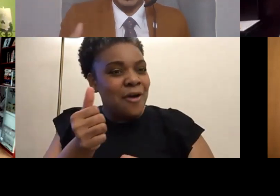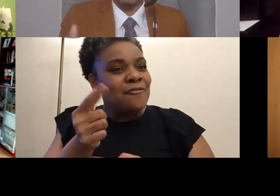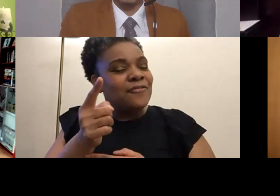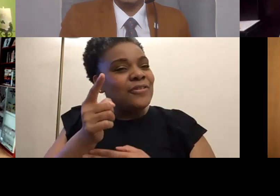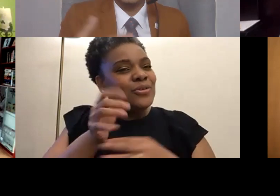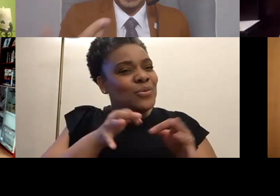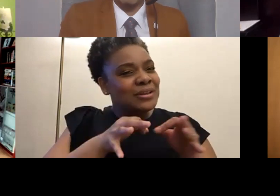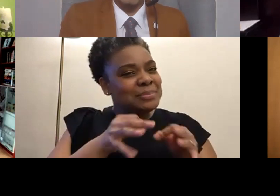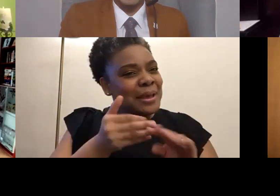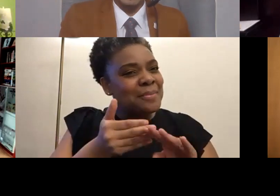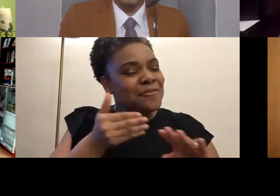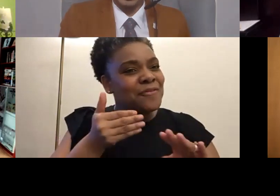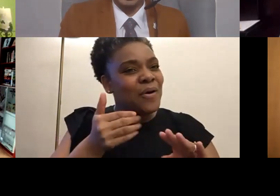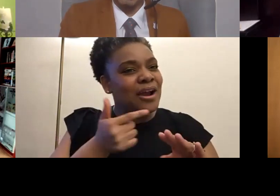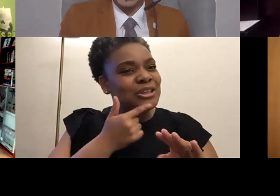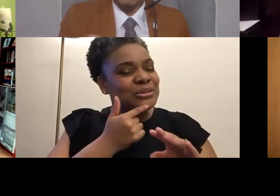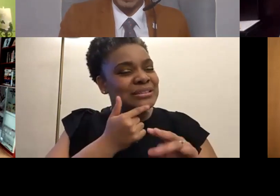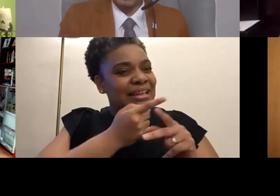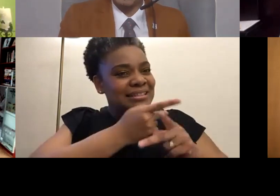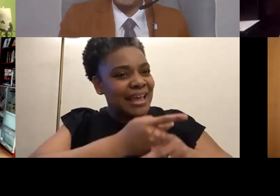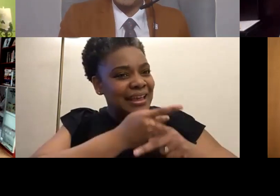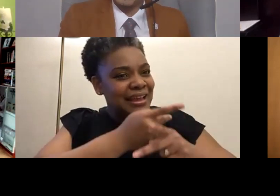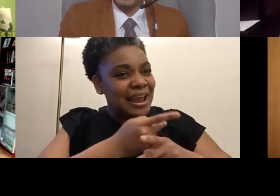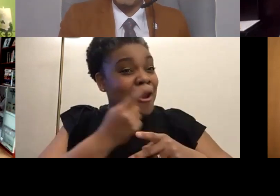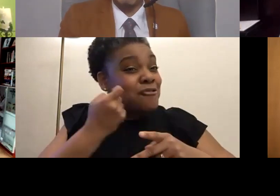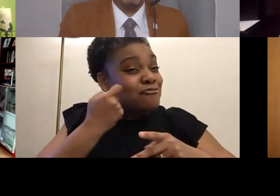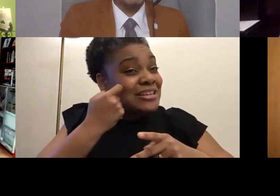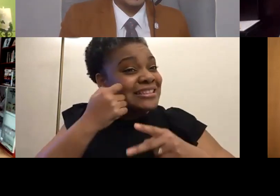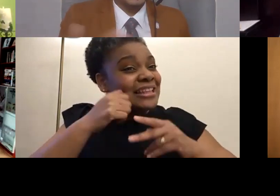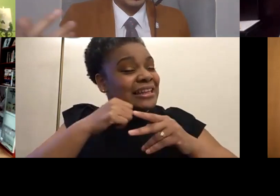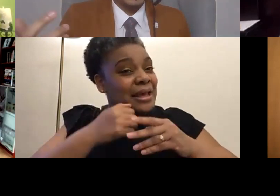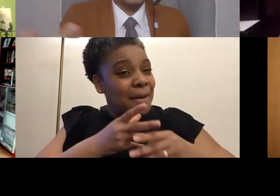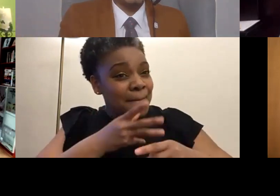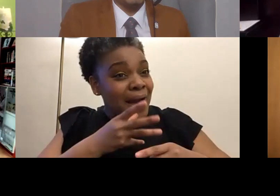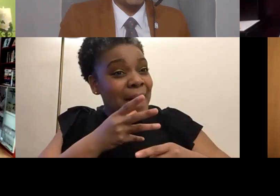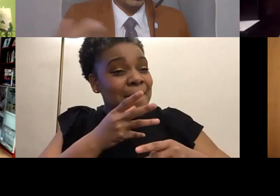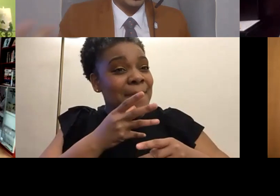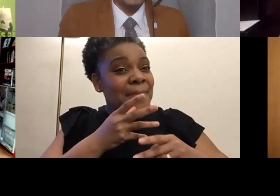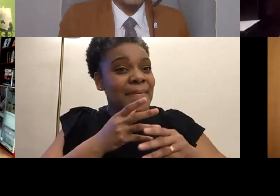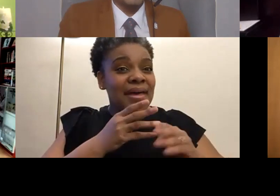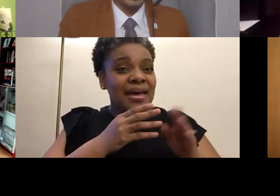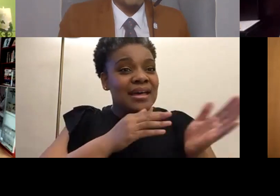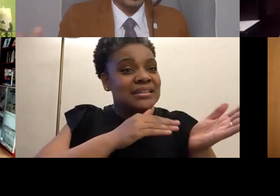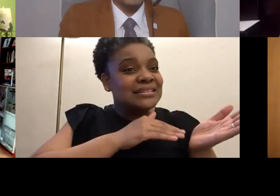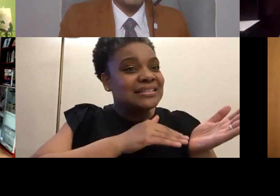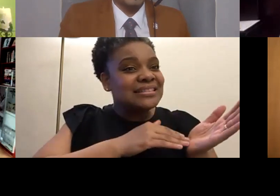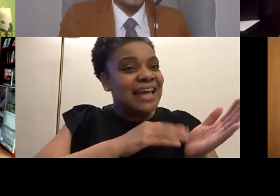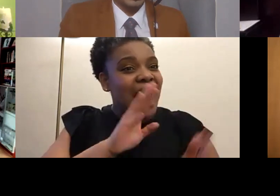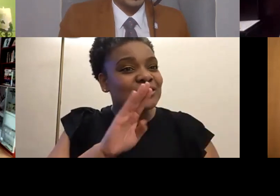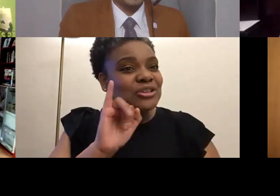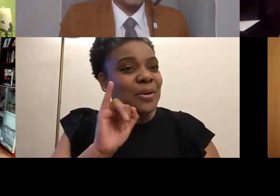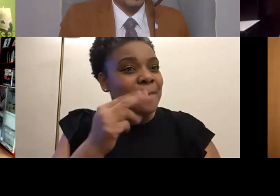little bit about care of a young one. You're a recent mother. Um, and Dr. Bihm, you are also a